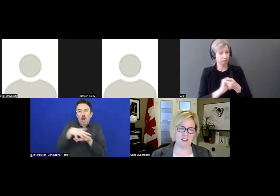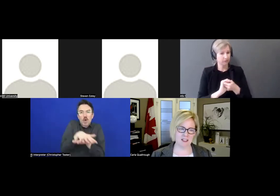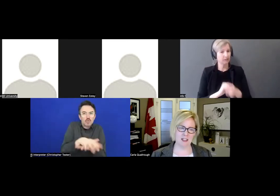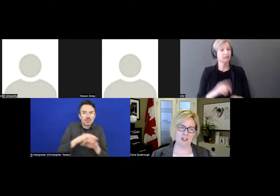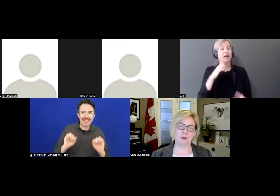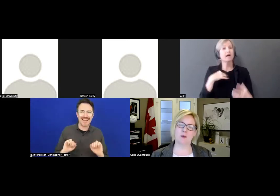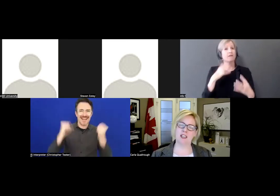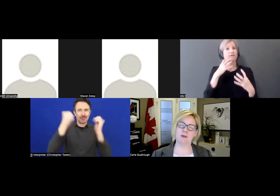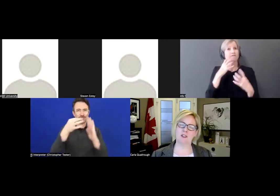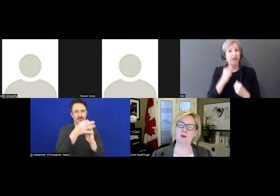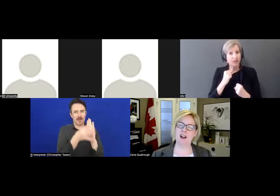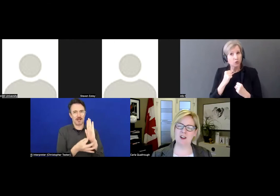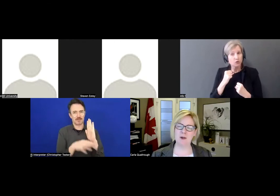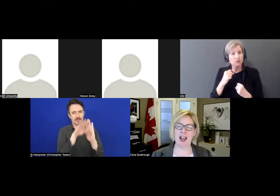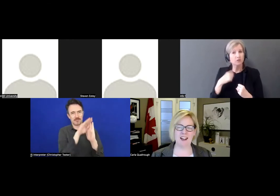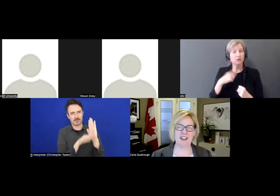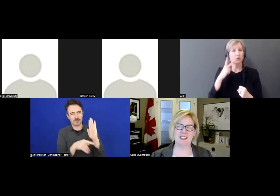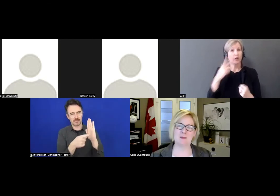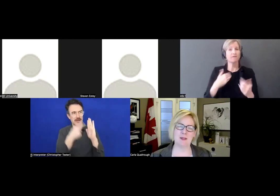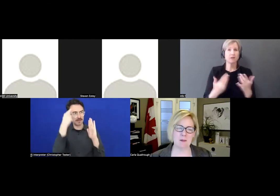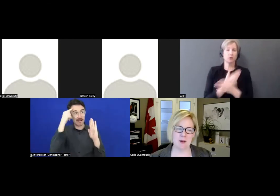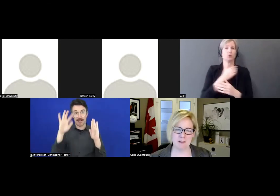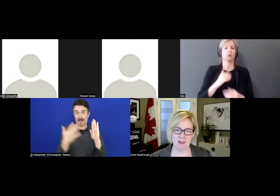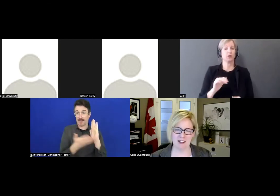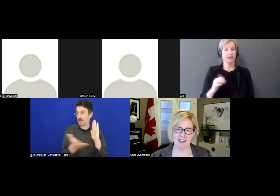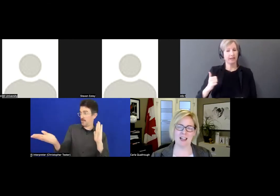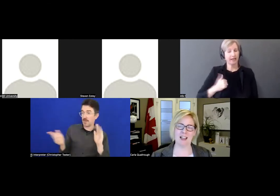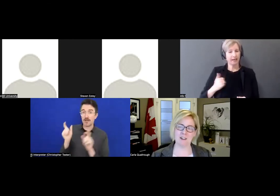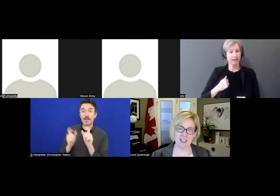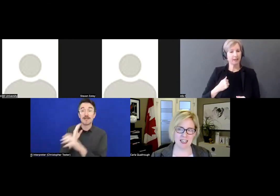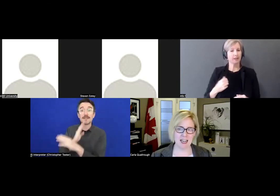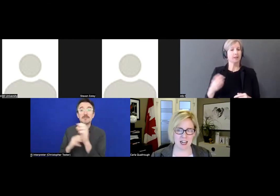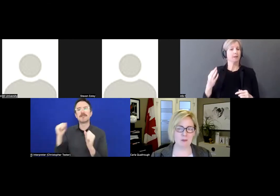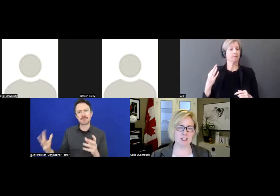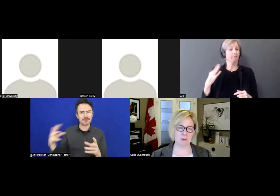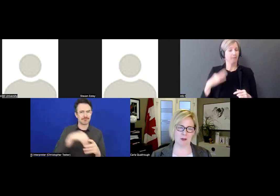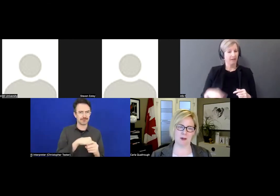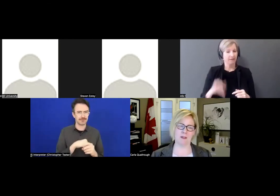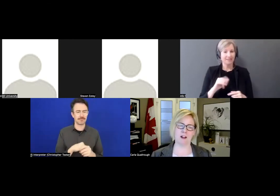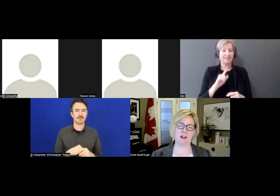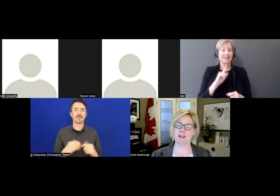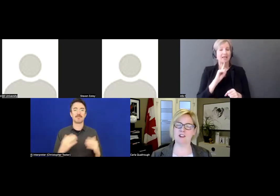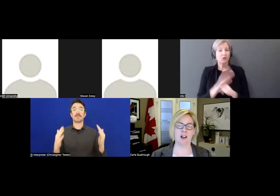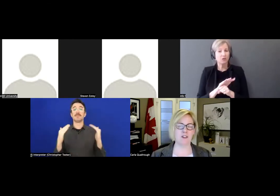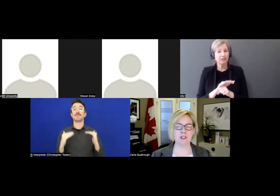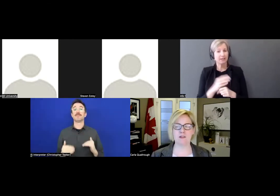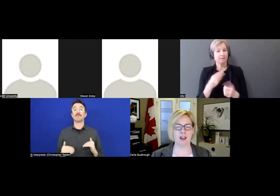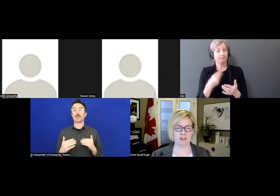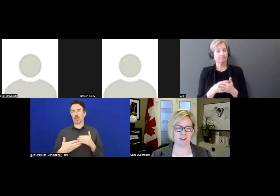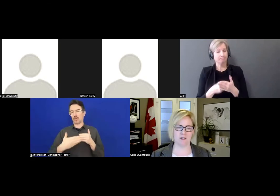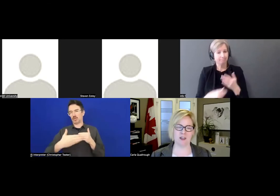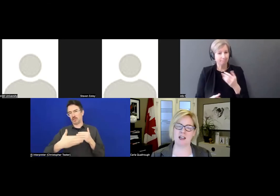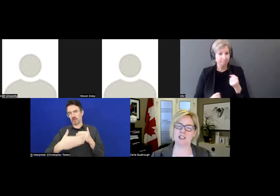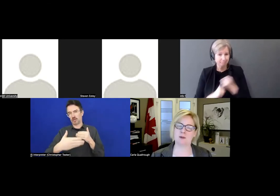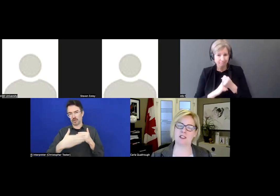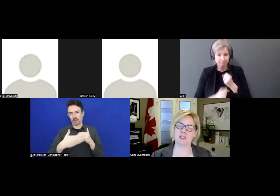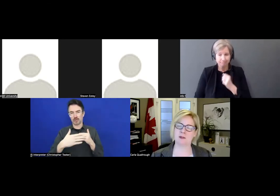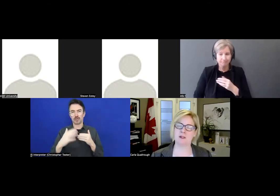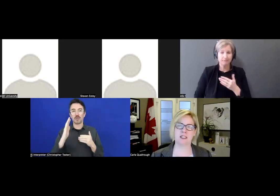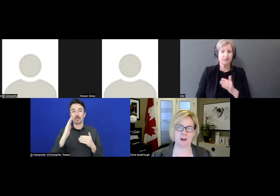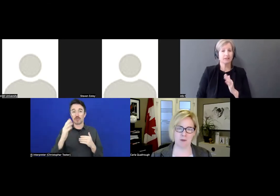the legislation we will table to create a new Canada Disability Benefit, a guaranteed income supplement that could lift hundreds of thousands of Canadians